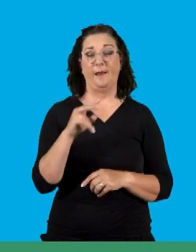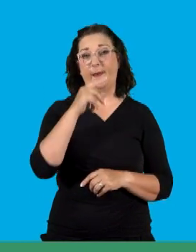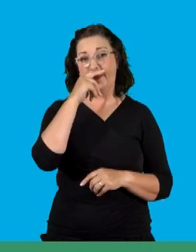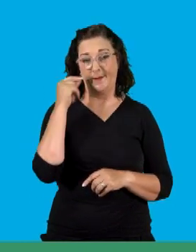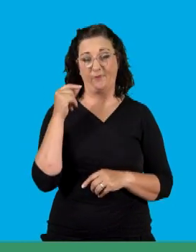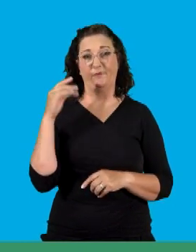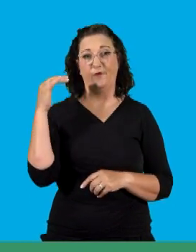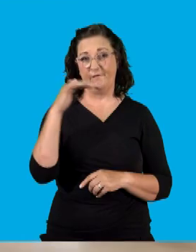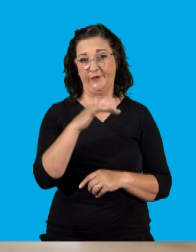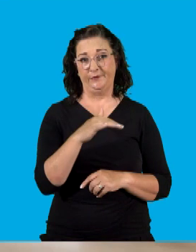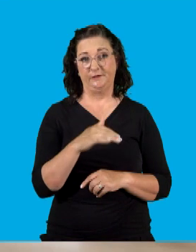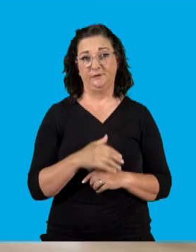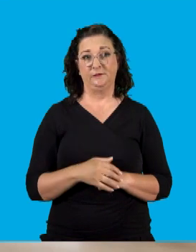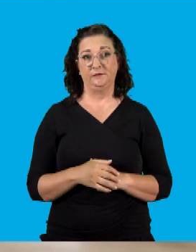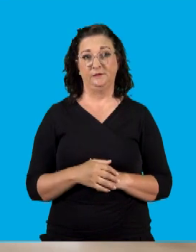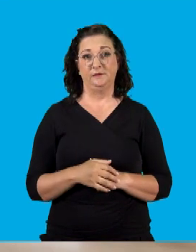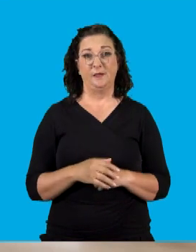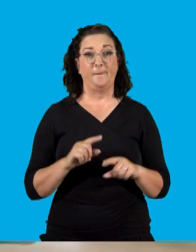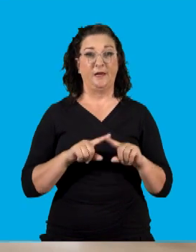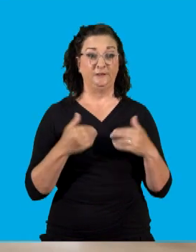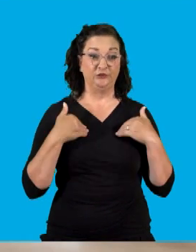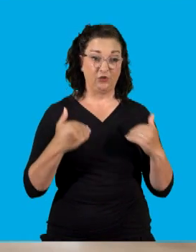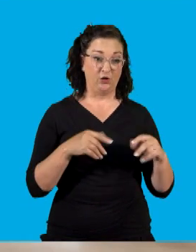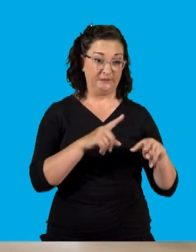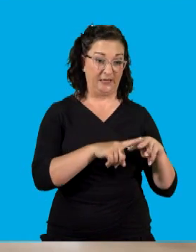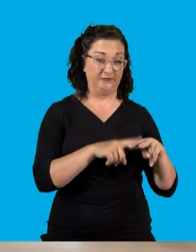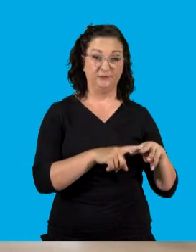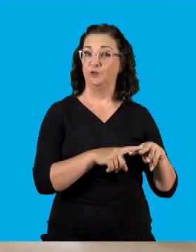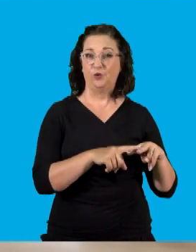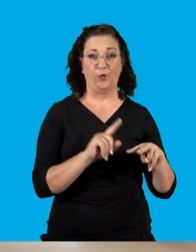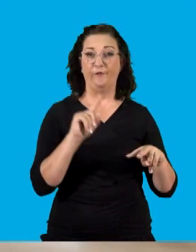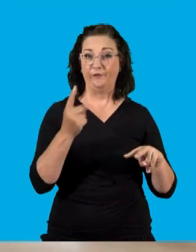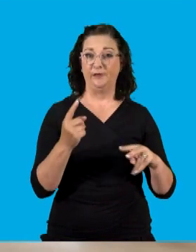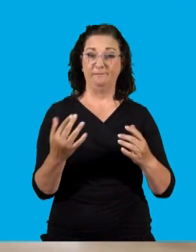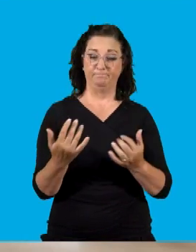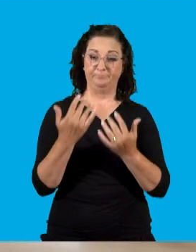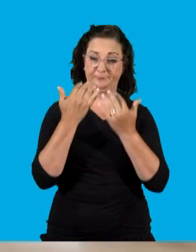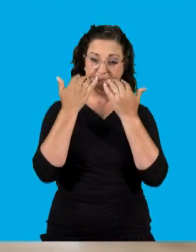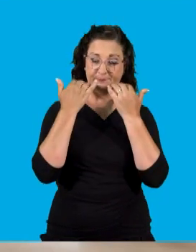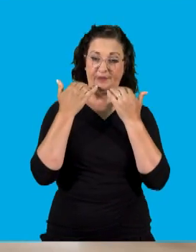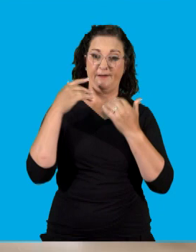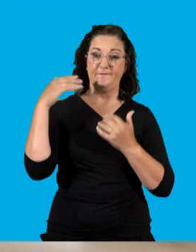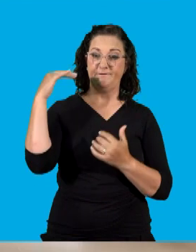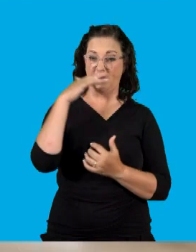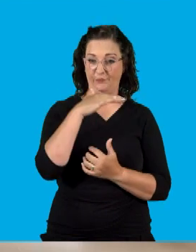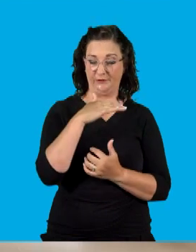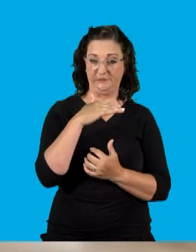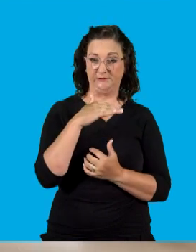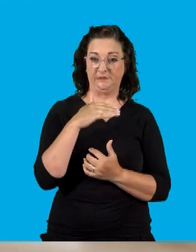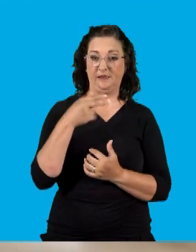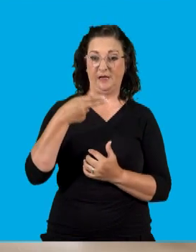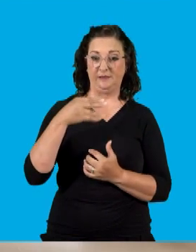So basically, it does not start with AIDS. First, the person is infected with HIV, and